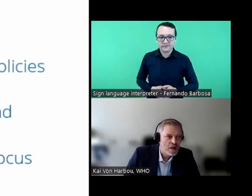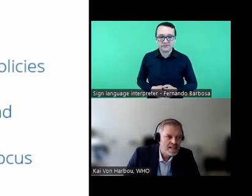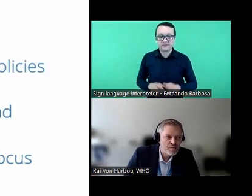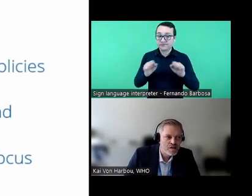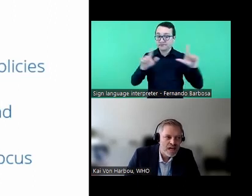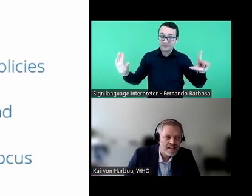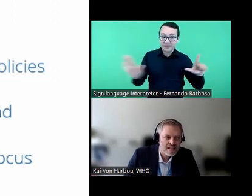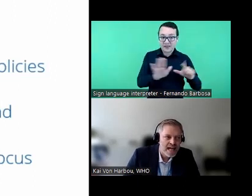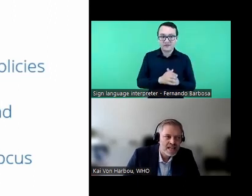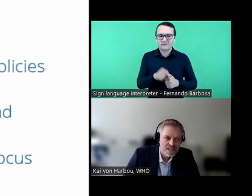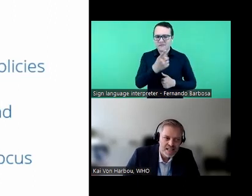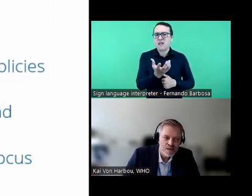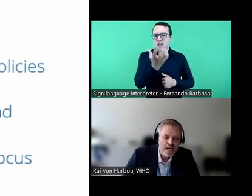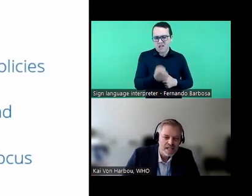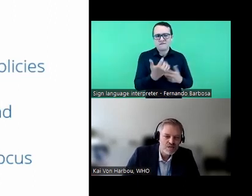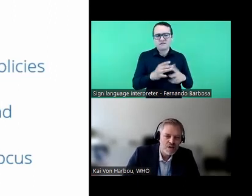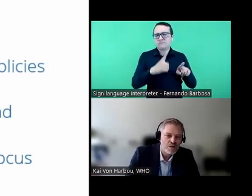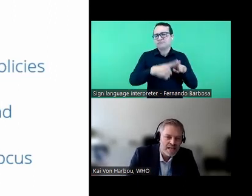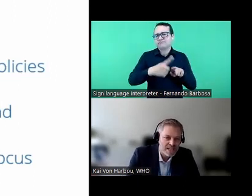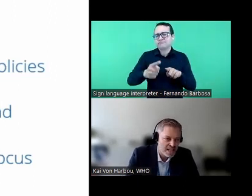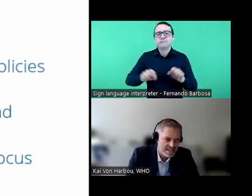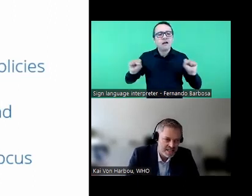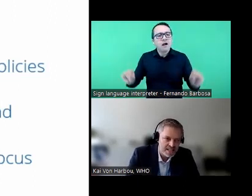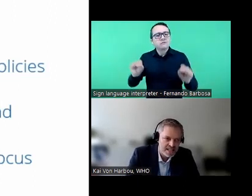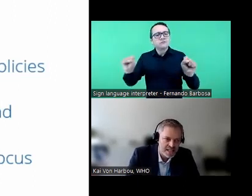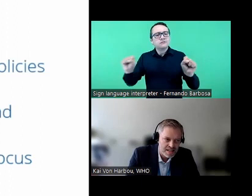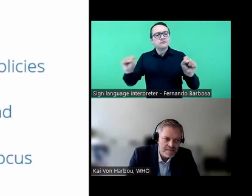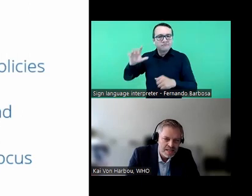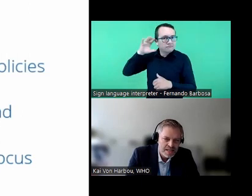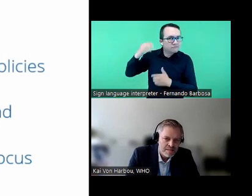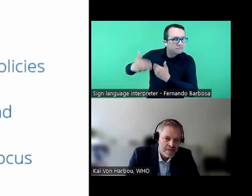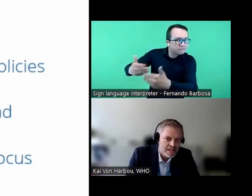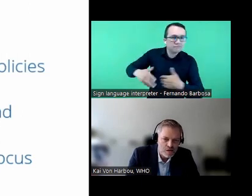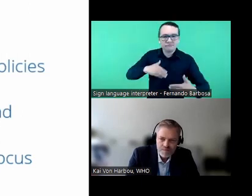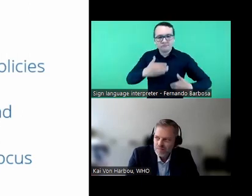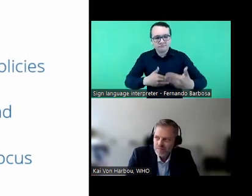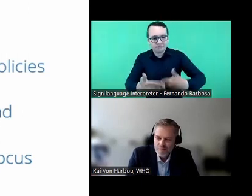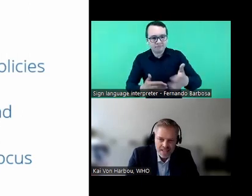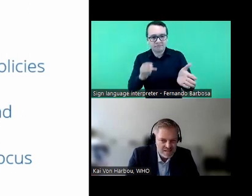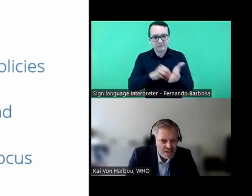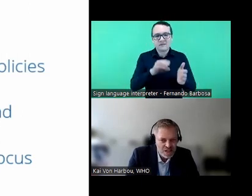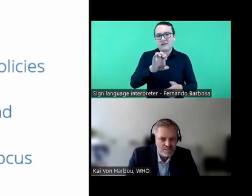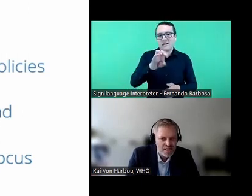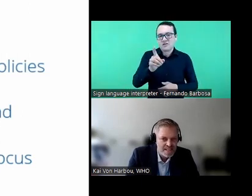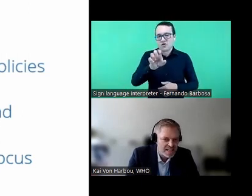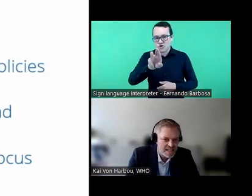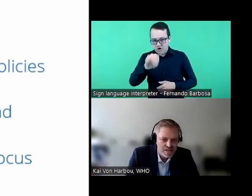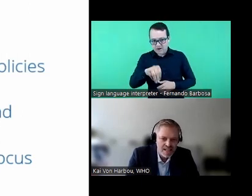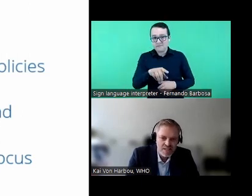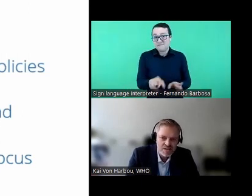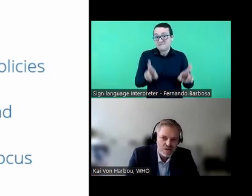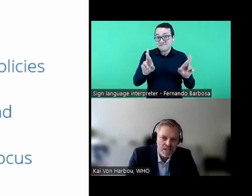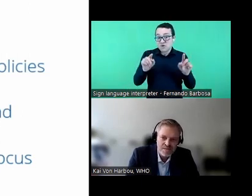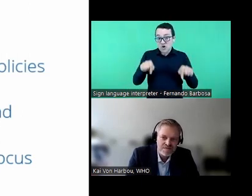There's quite a number of other actions underway to operationalize health EDRM, but I hope in this very short presentation,